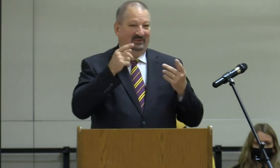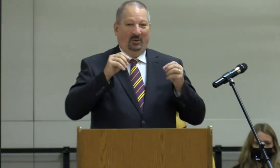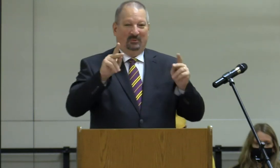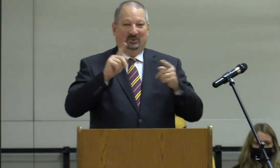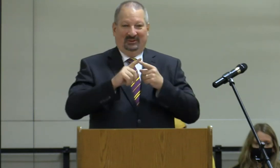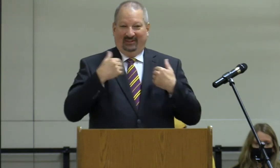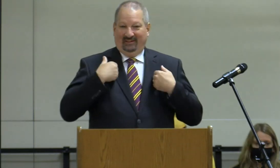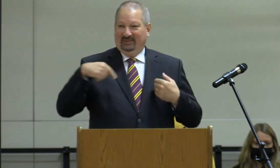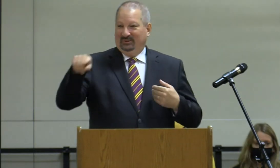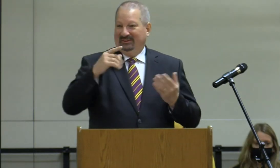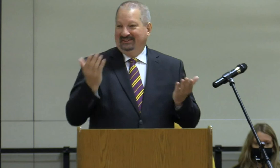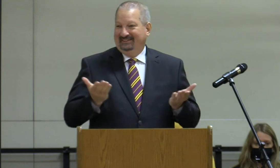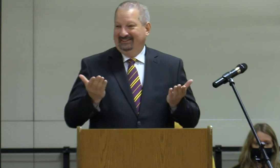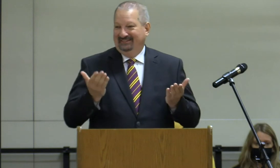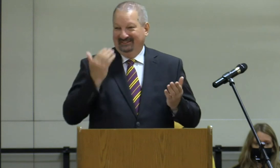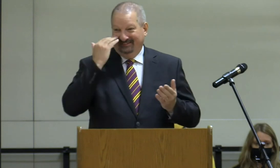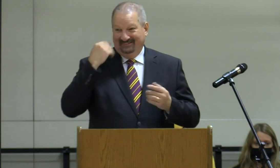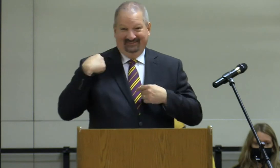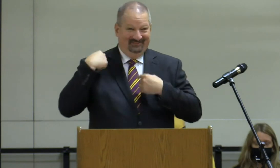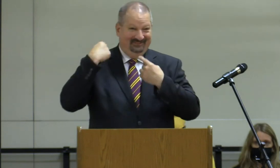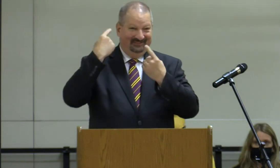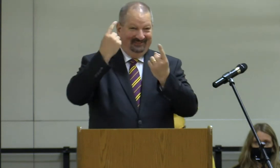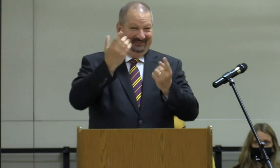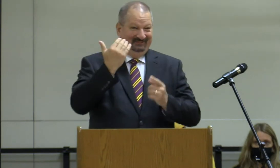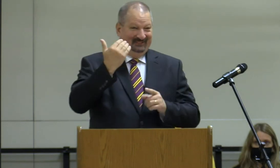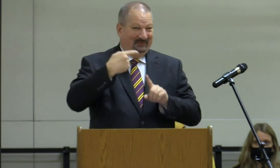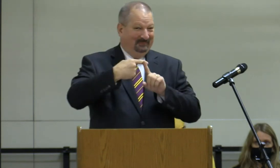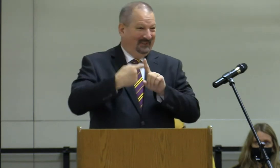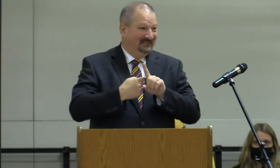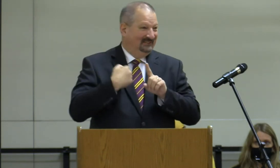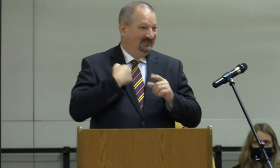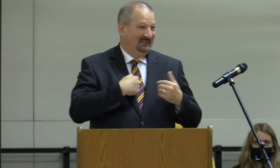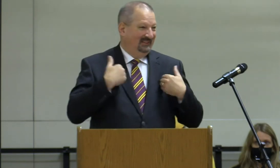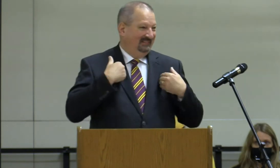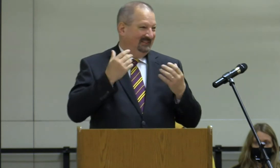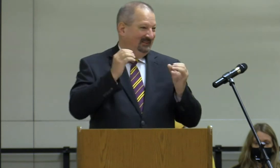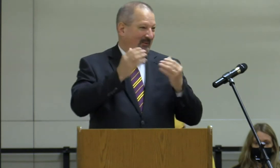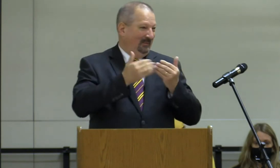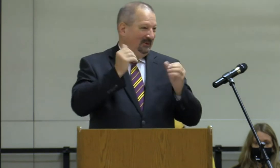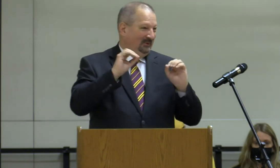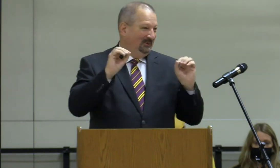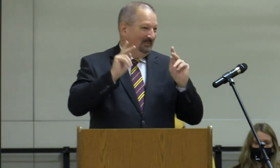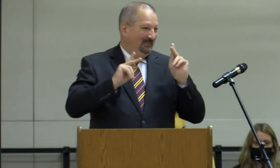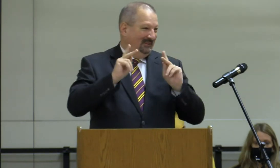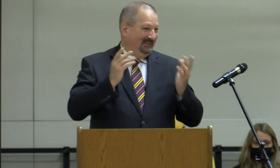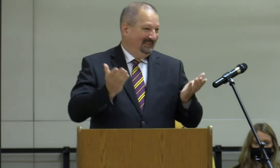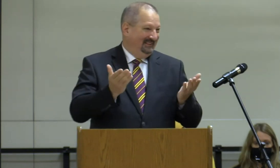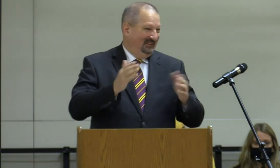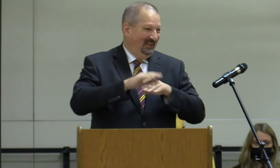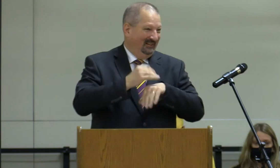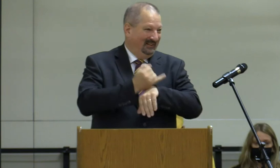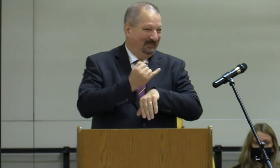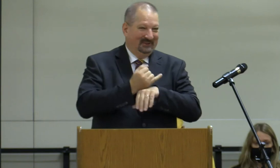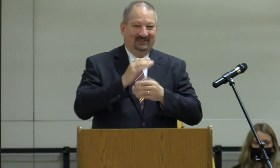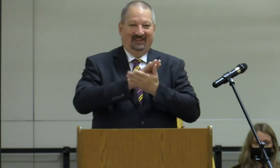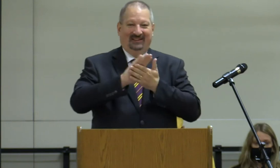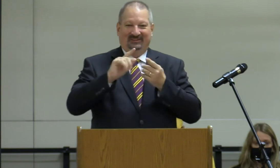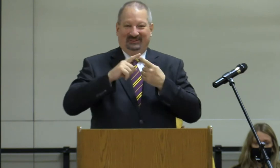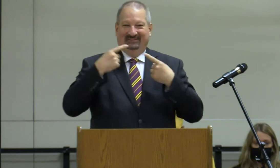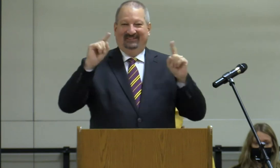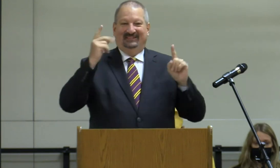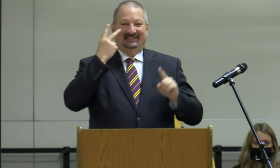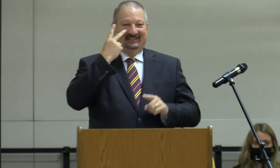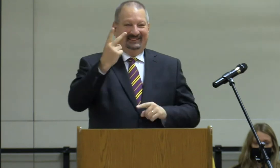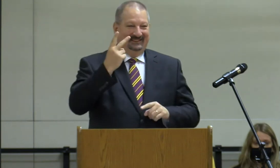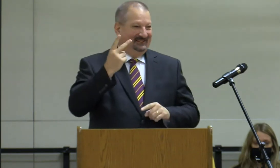I just want to show appreciation for having everyone here in person and thinking about these last 15 months not really